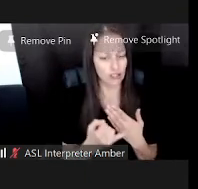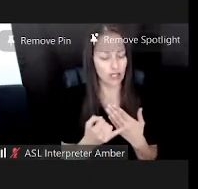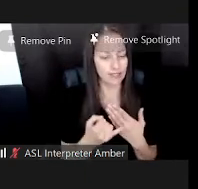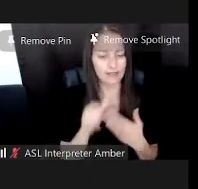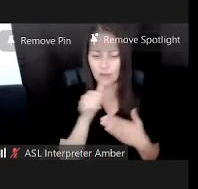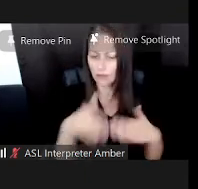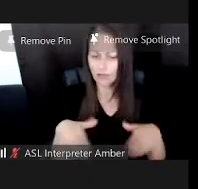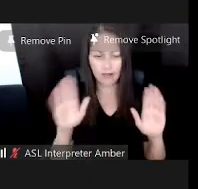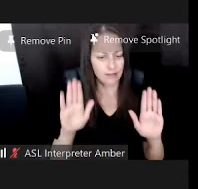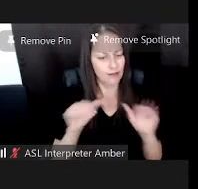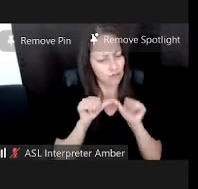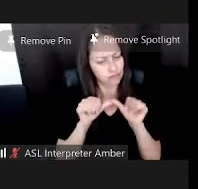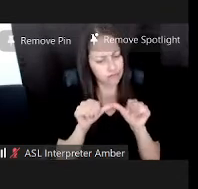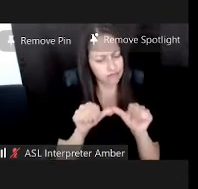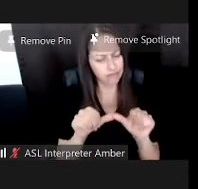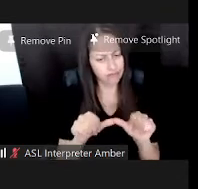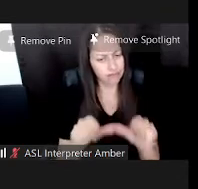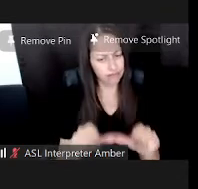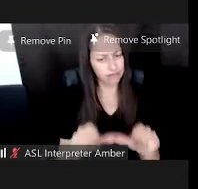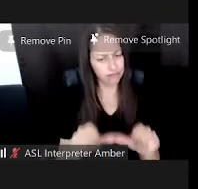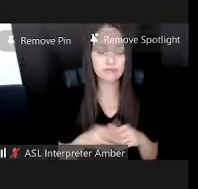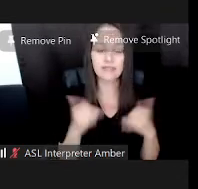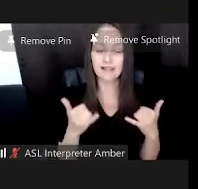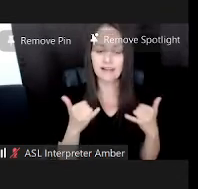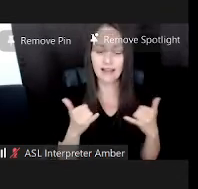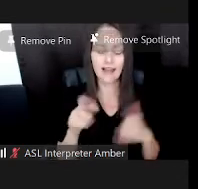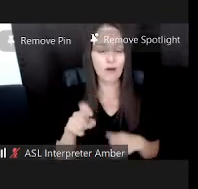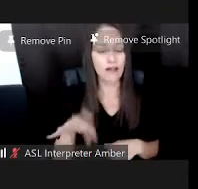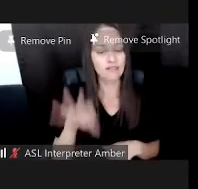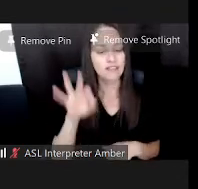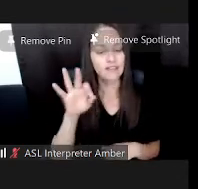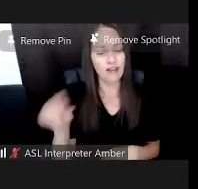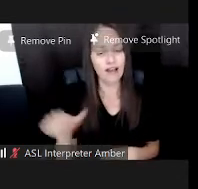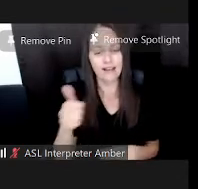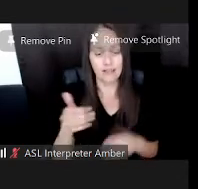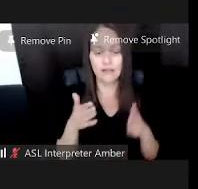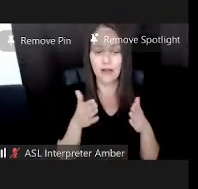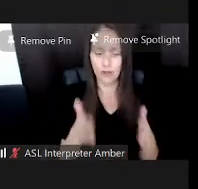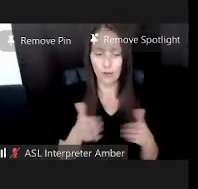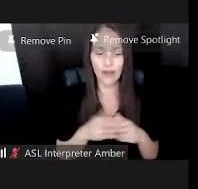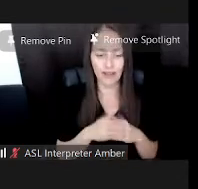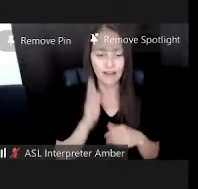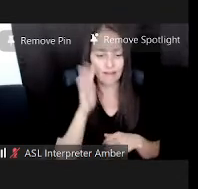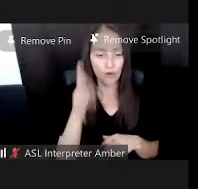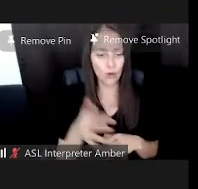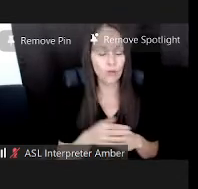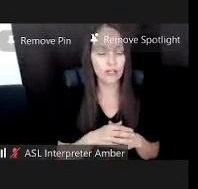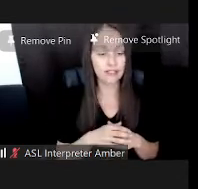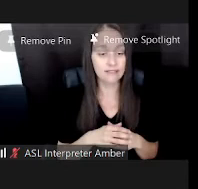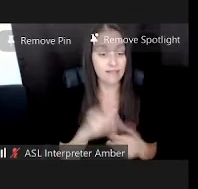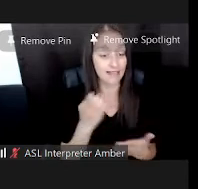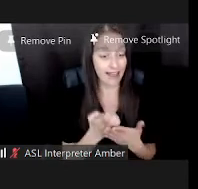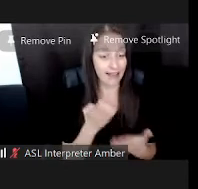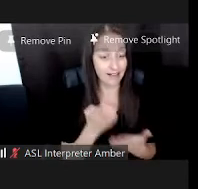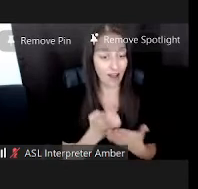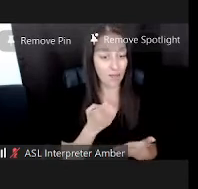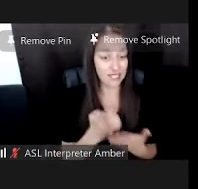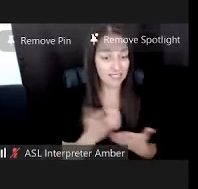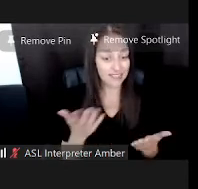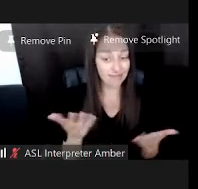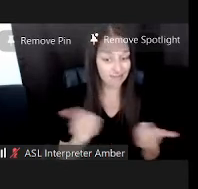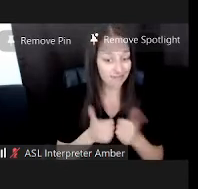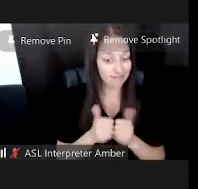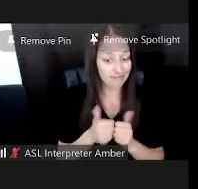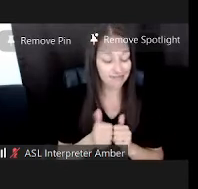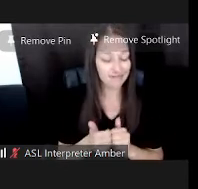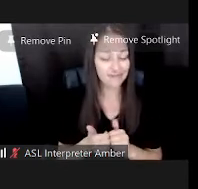an enduring commitment to, now having to find another way forward. And the economics of that being fulfilled as well. So